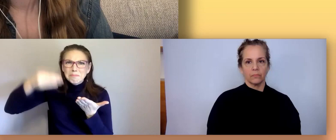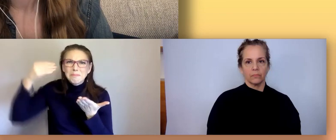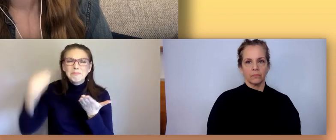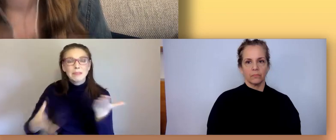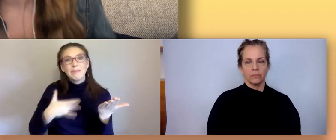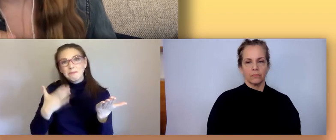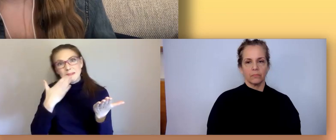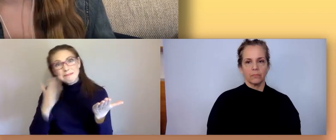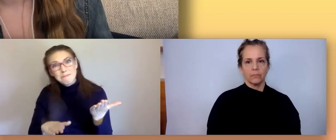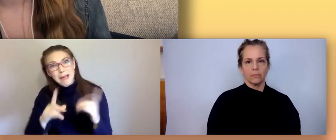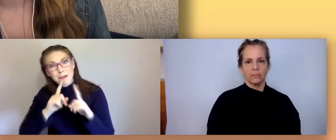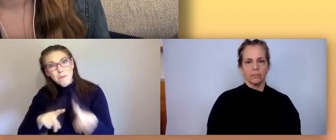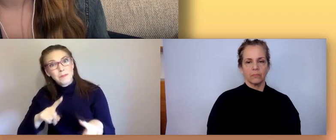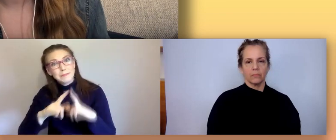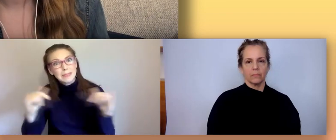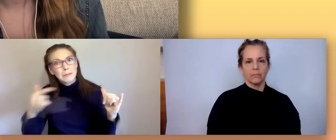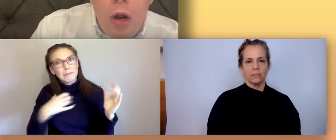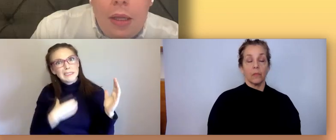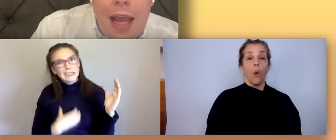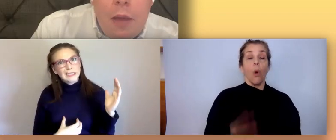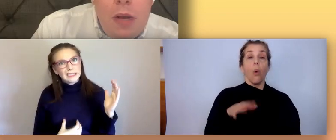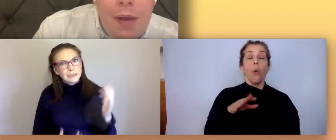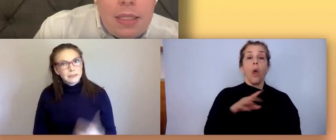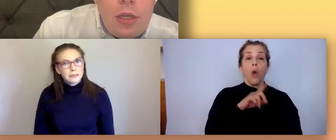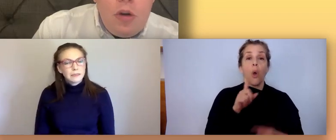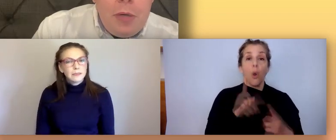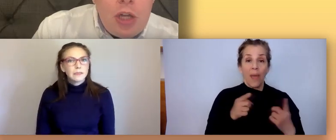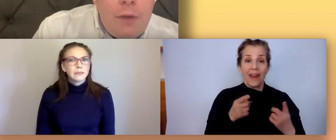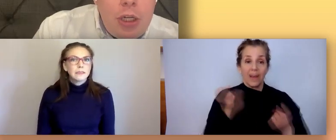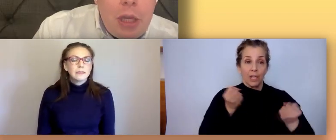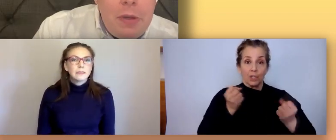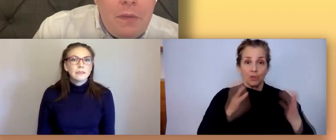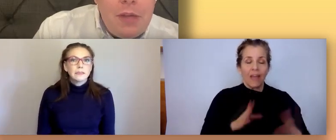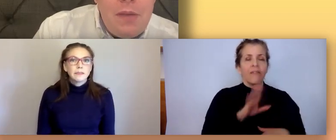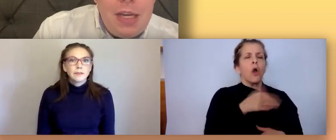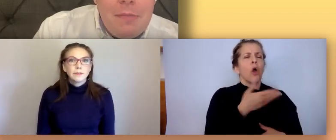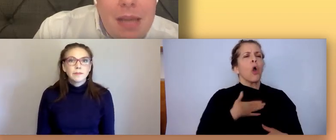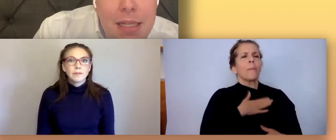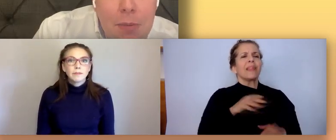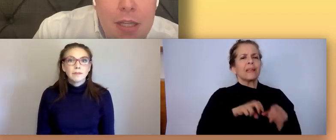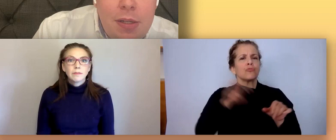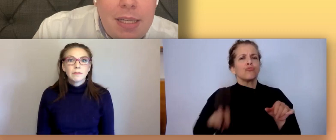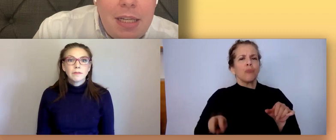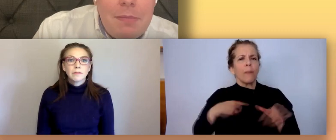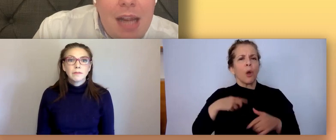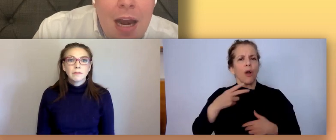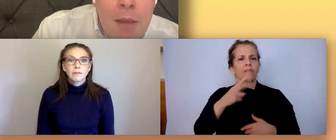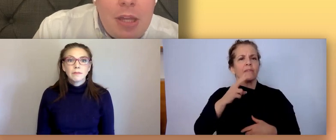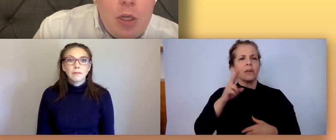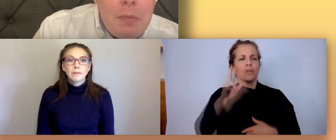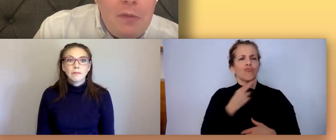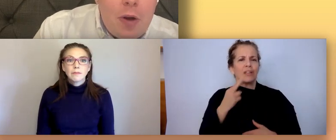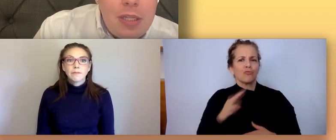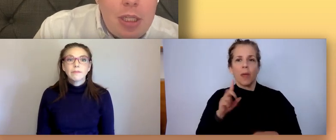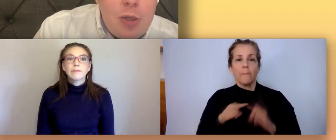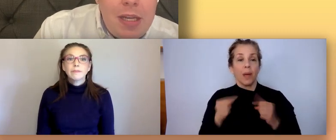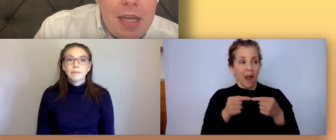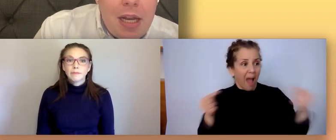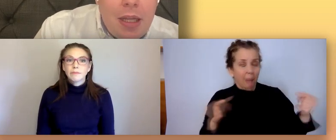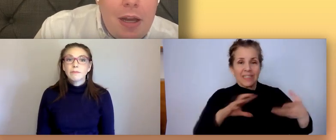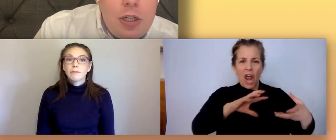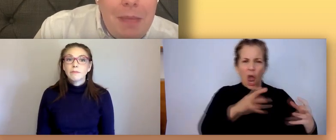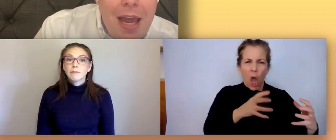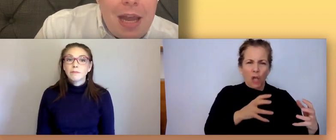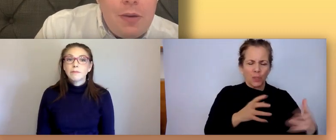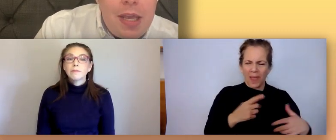bad ordering it, but also you're very, very hungry. Or like when you ask the Uber driver to drop you off at the Vietnamese place you decided to meet at, but they drop you off across the street